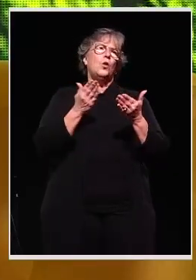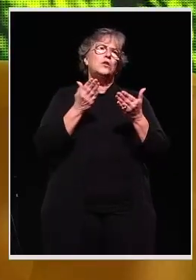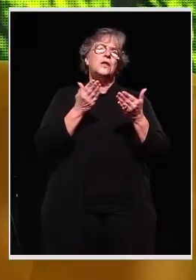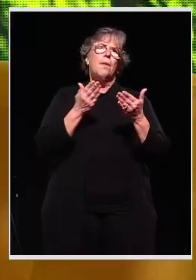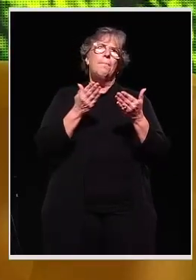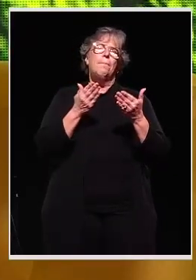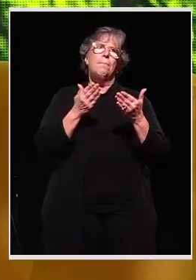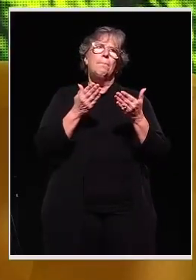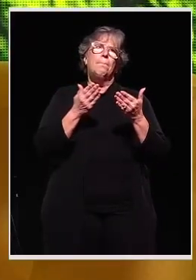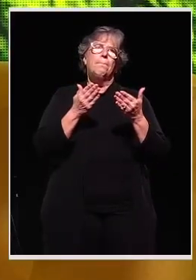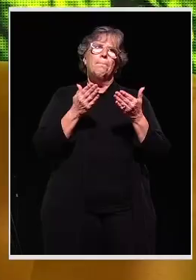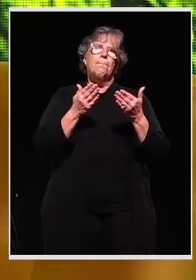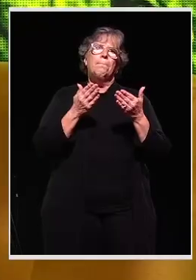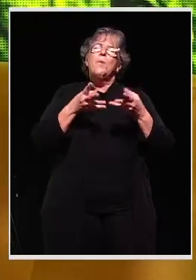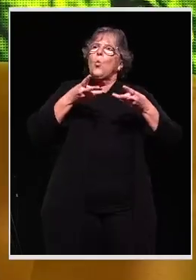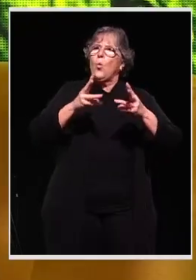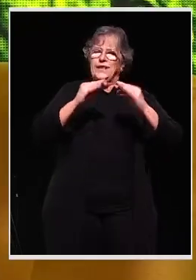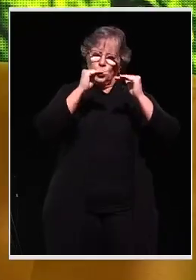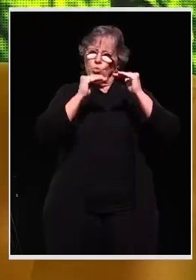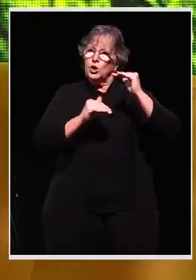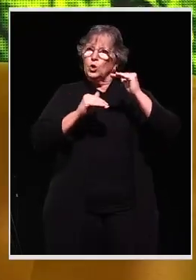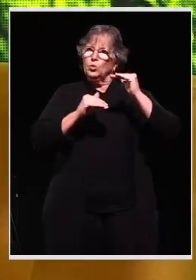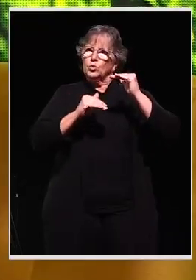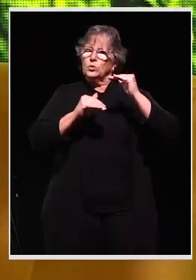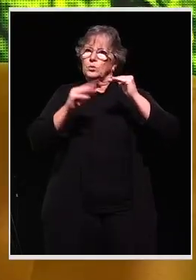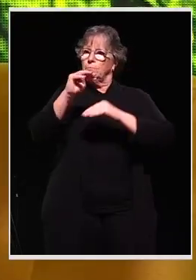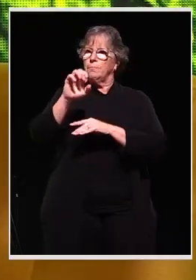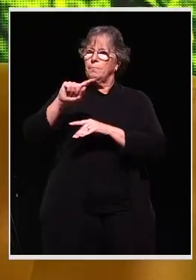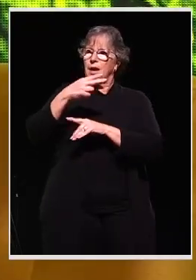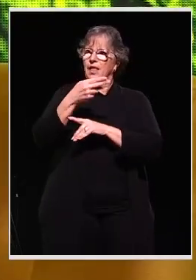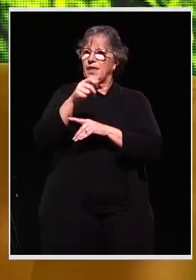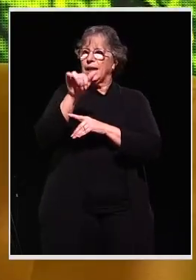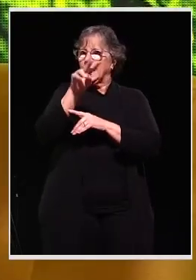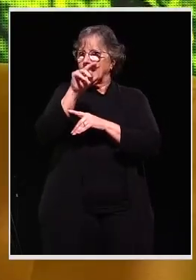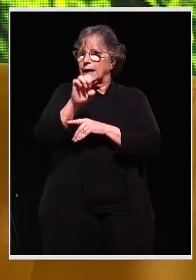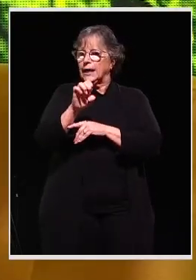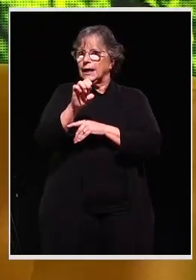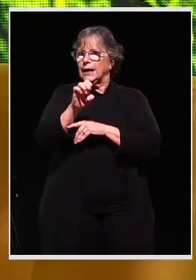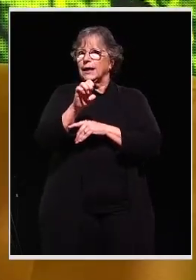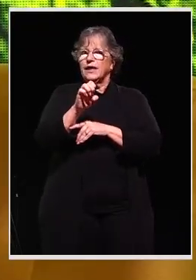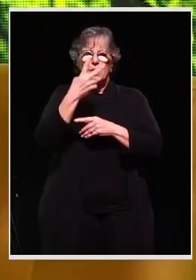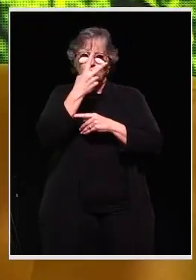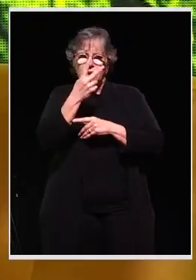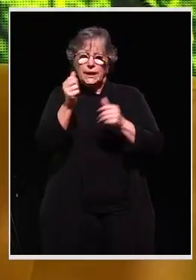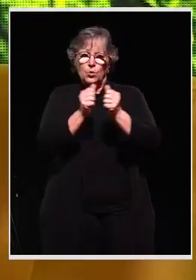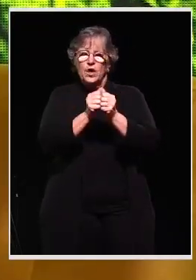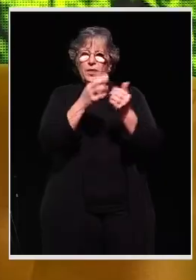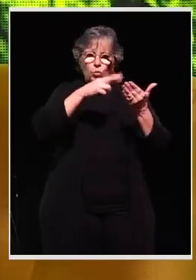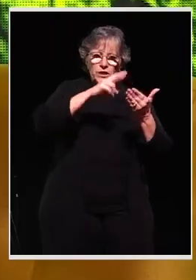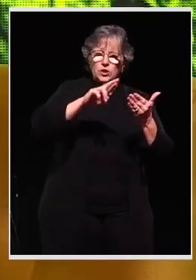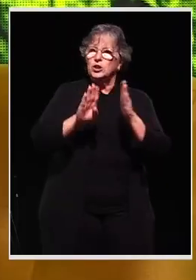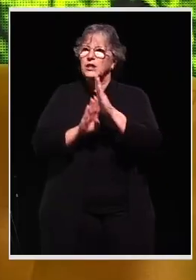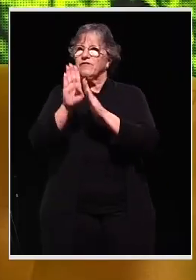promising methane-reducing technologies coming out of R&D? Because we know Cornell University is a global leader in agriculture, and